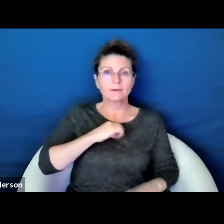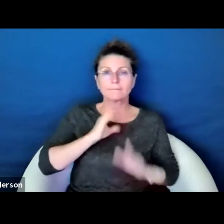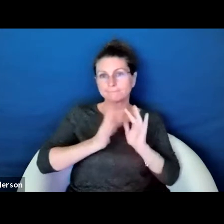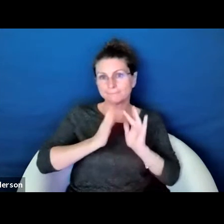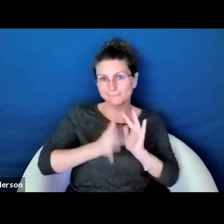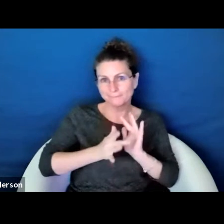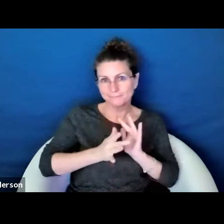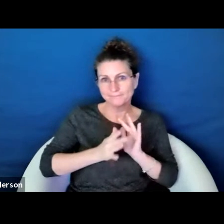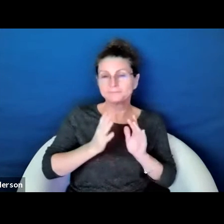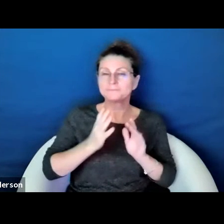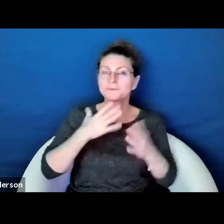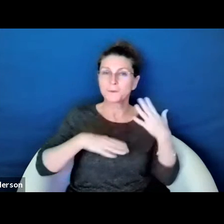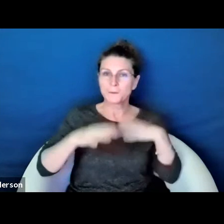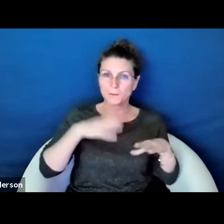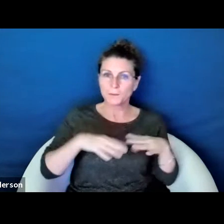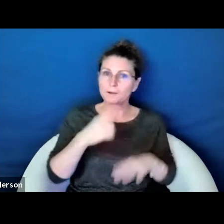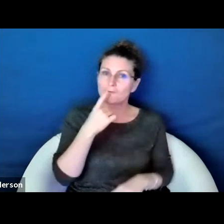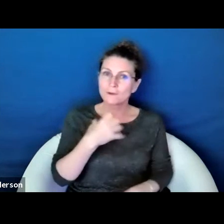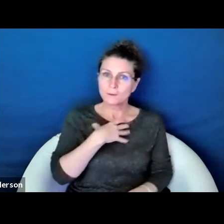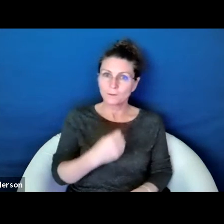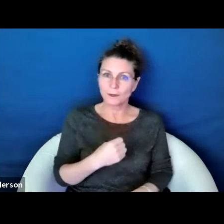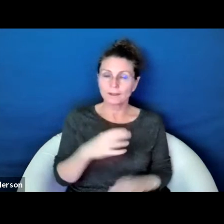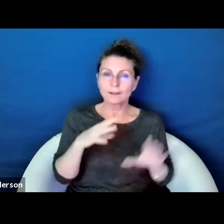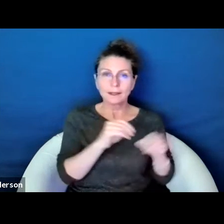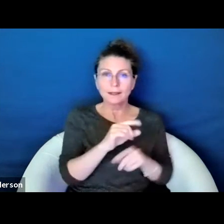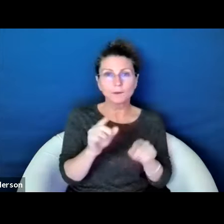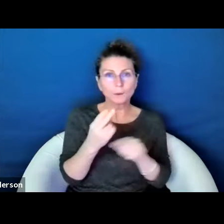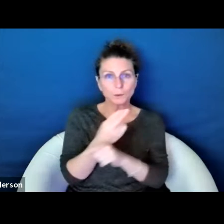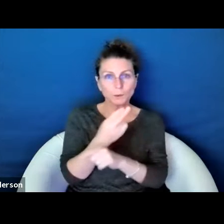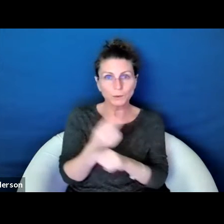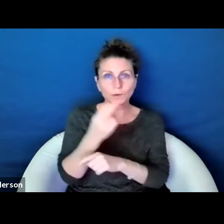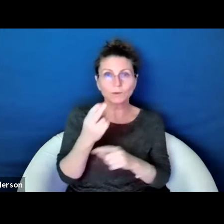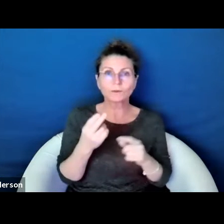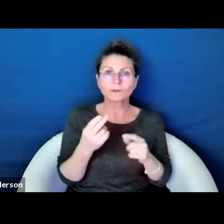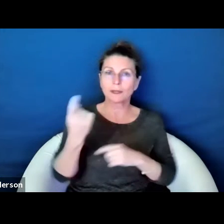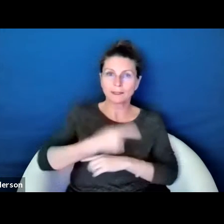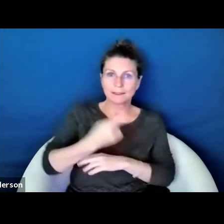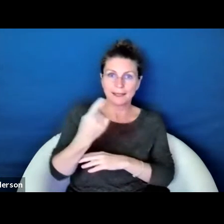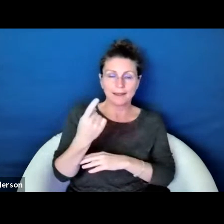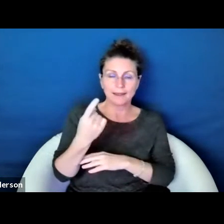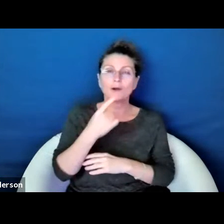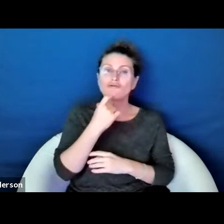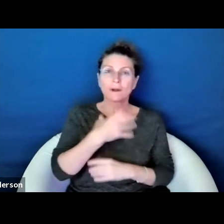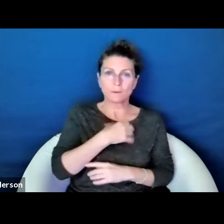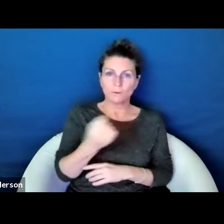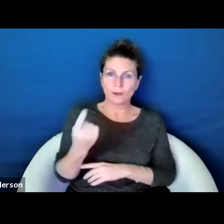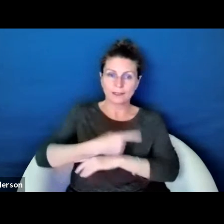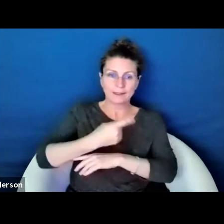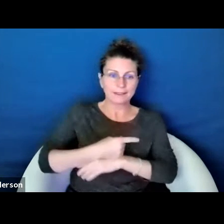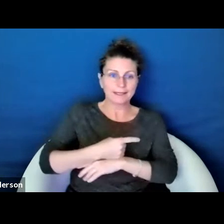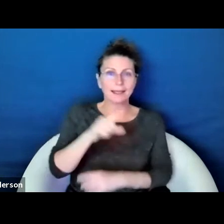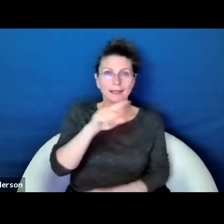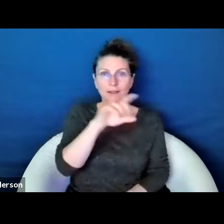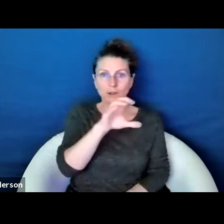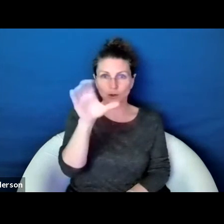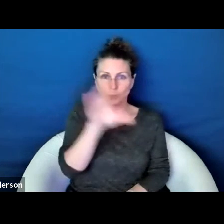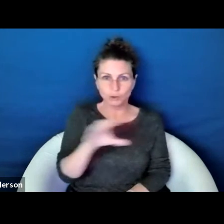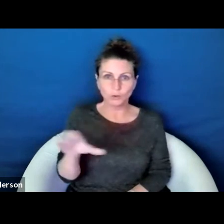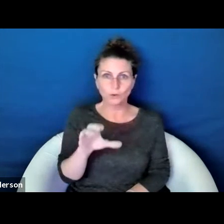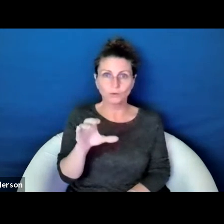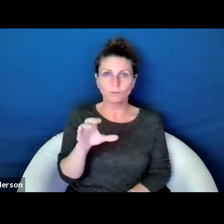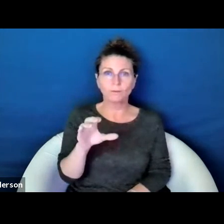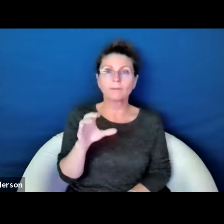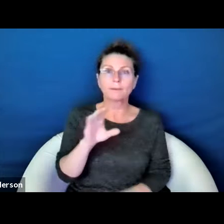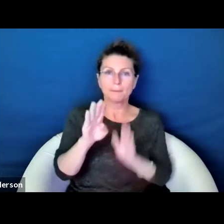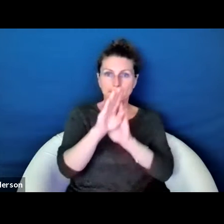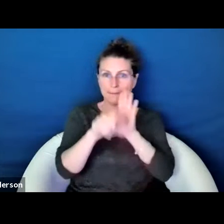white and by using one of the Red and White Day themed Zoom backgrounds like the one I have behind me. You can find